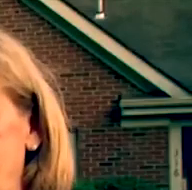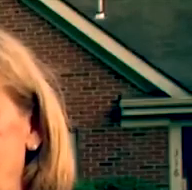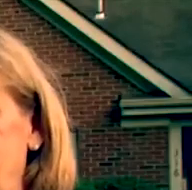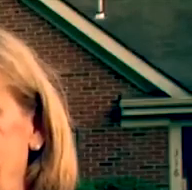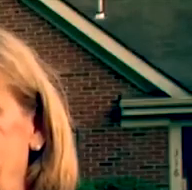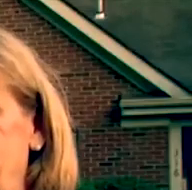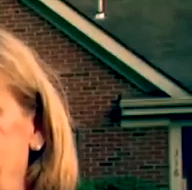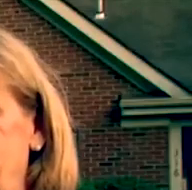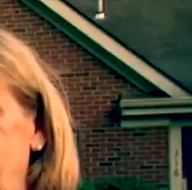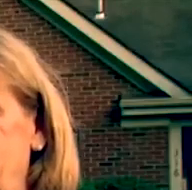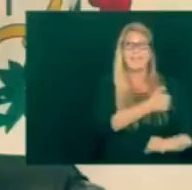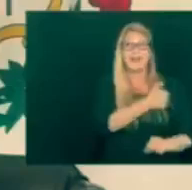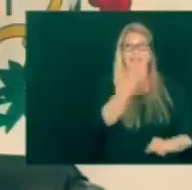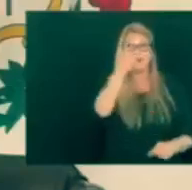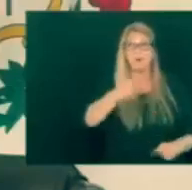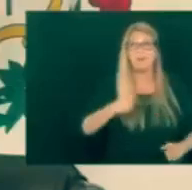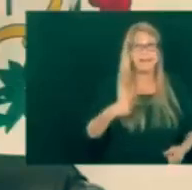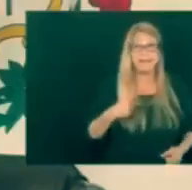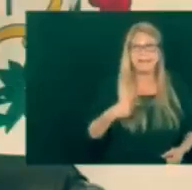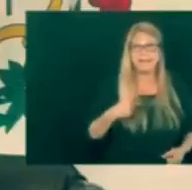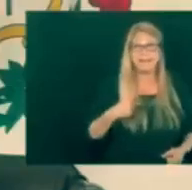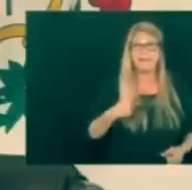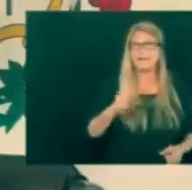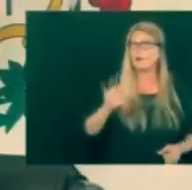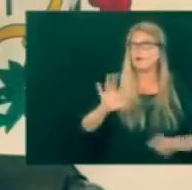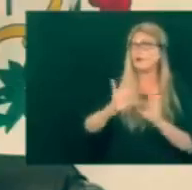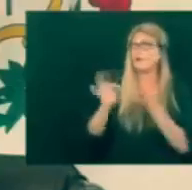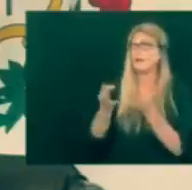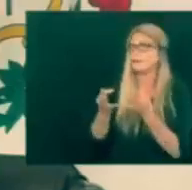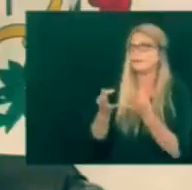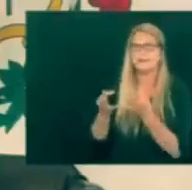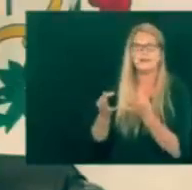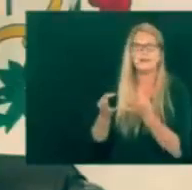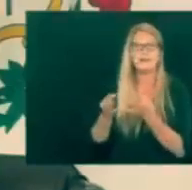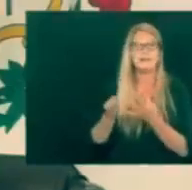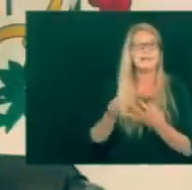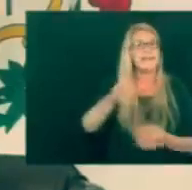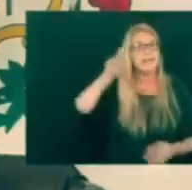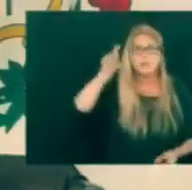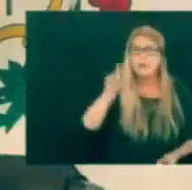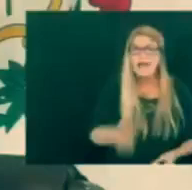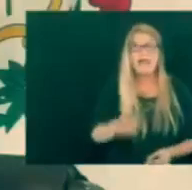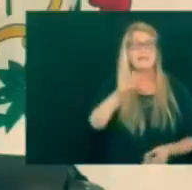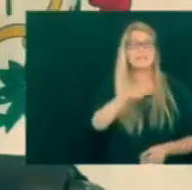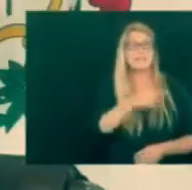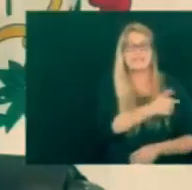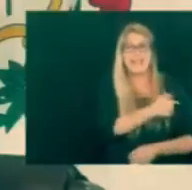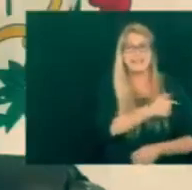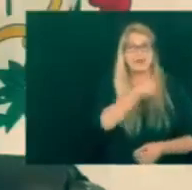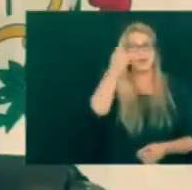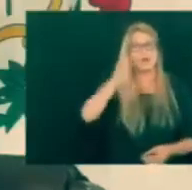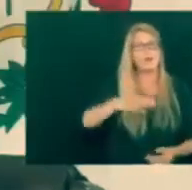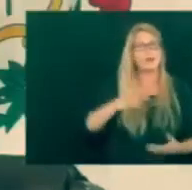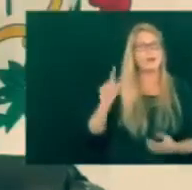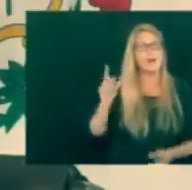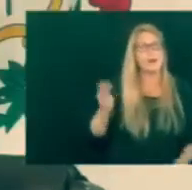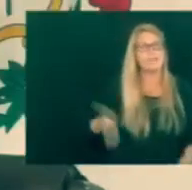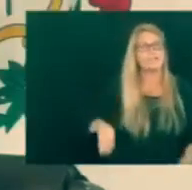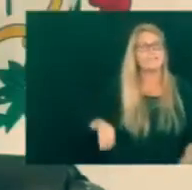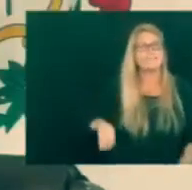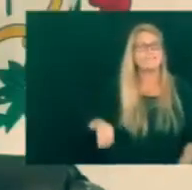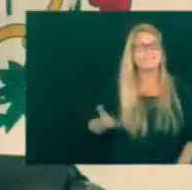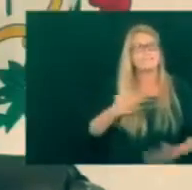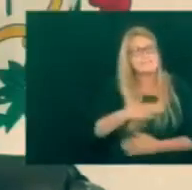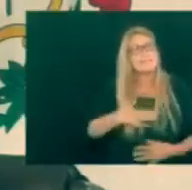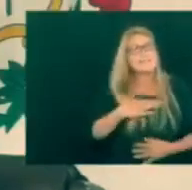this lottery. You won't do it for your family. You've got to get vaccinated for baby doll. That's